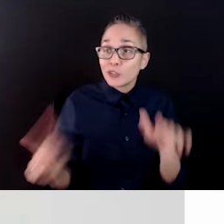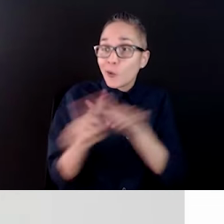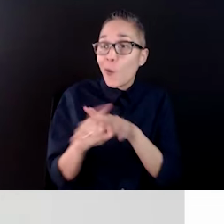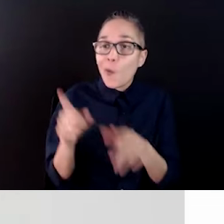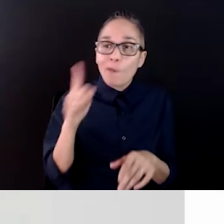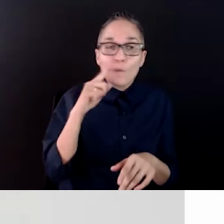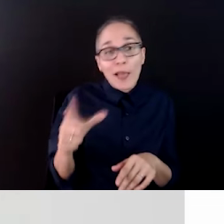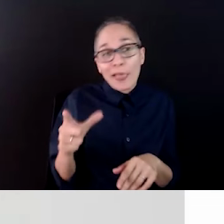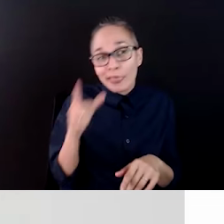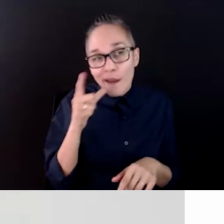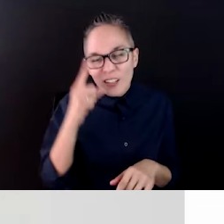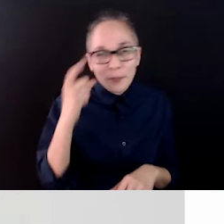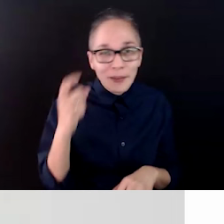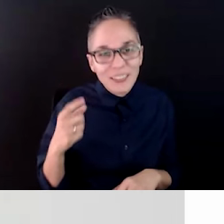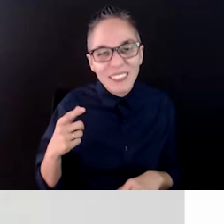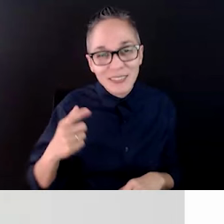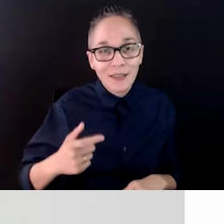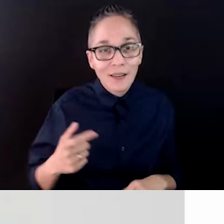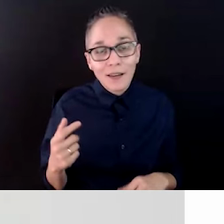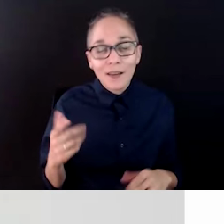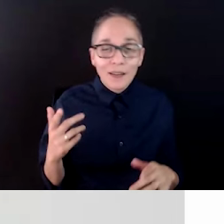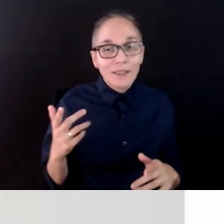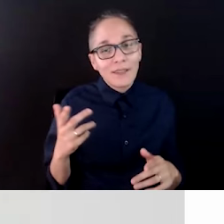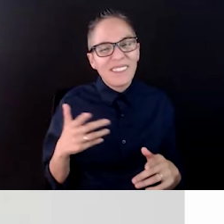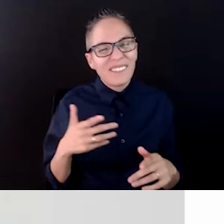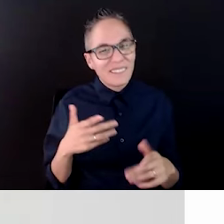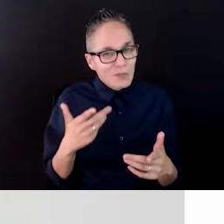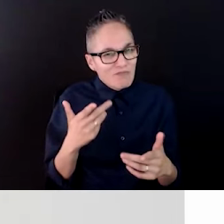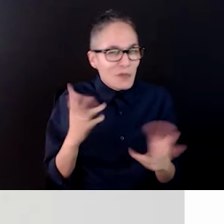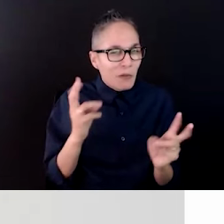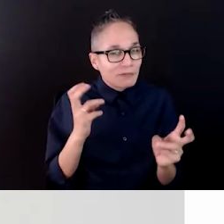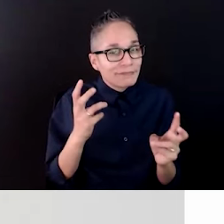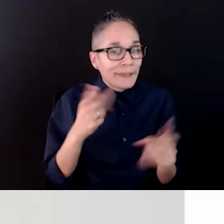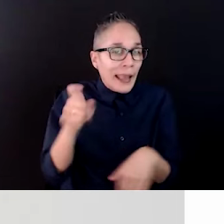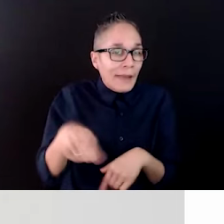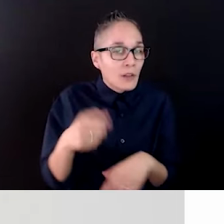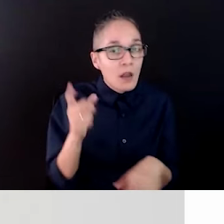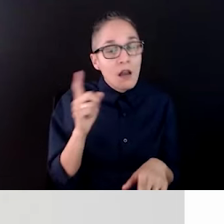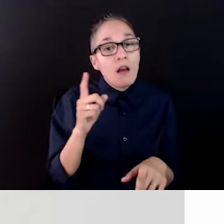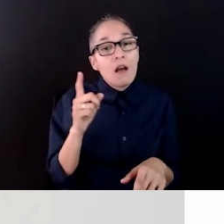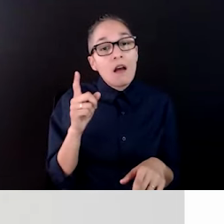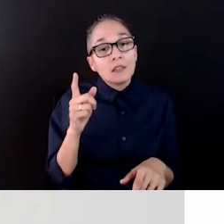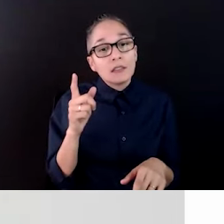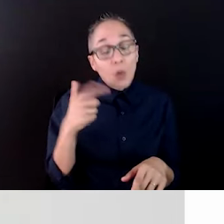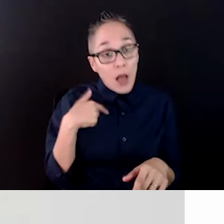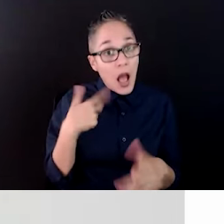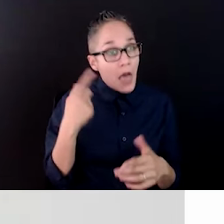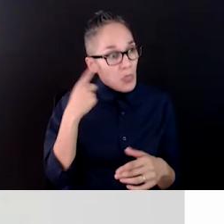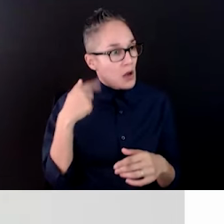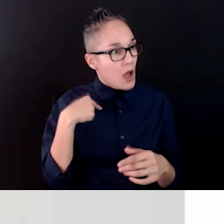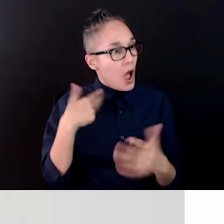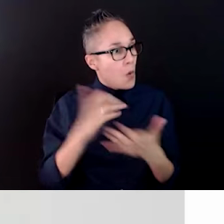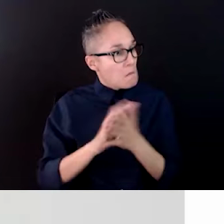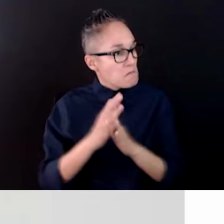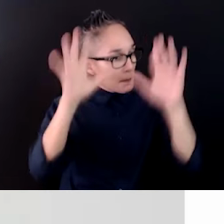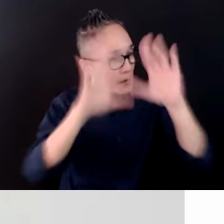luncheons because, okay, this is my free. So we're trying to change all of that. And then I kind of like a little bit of control. So I wanted to be the president